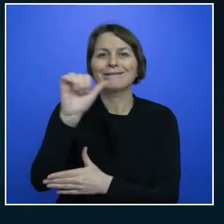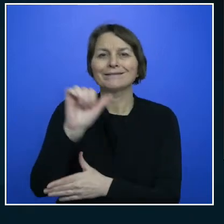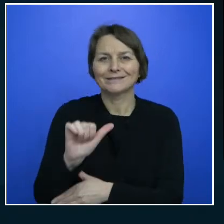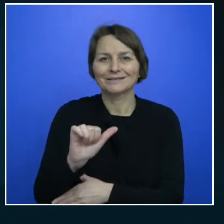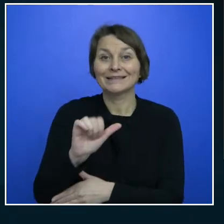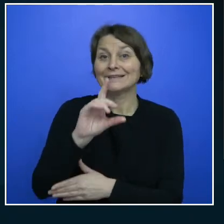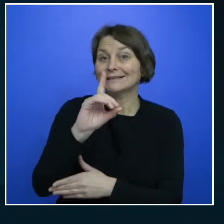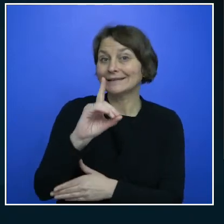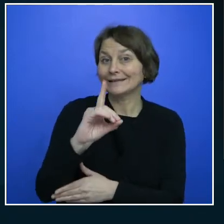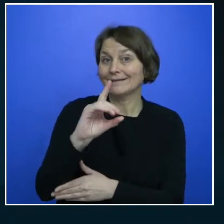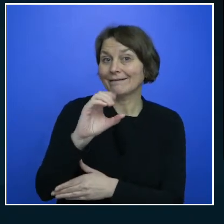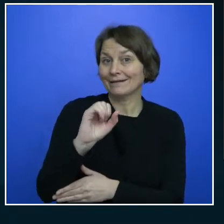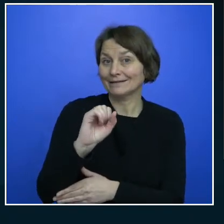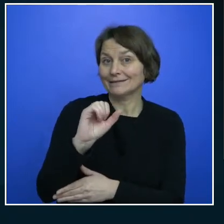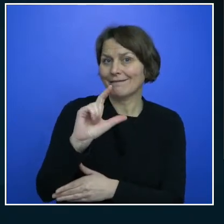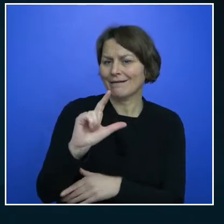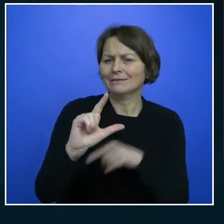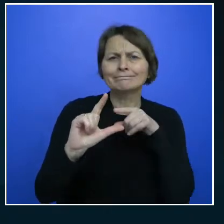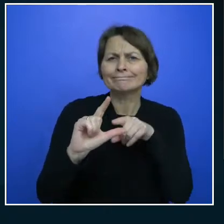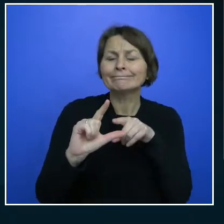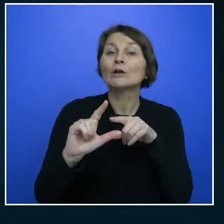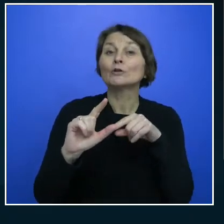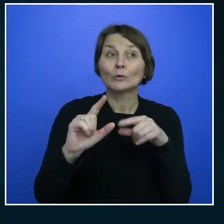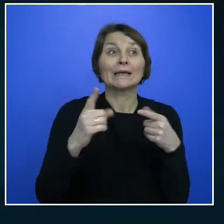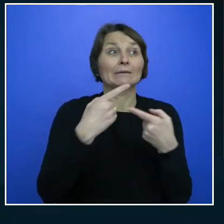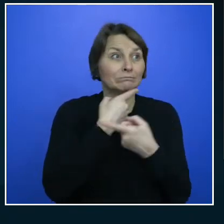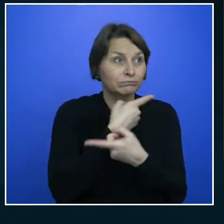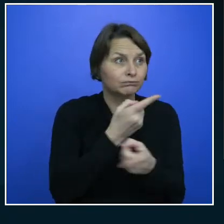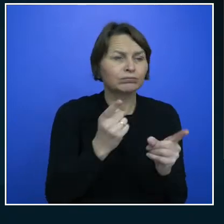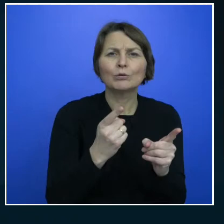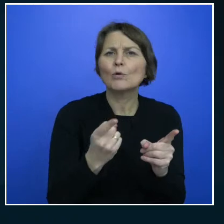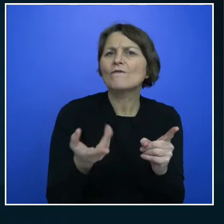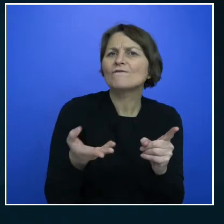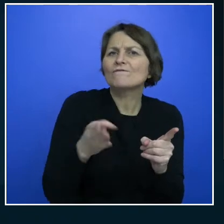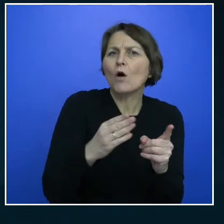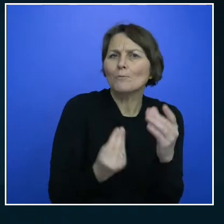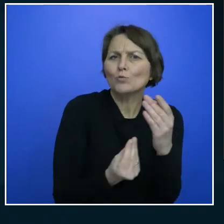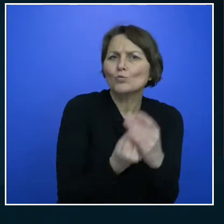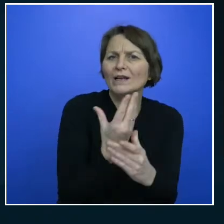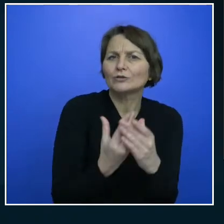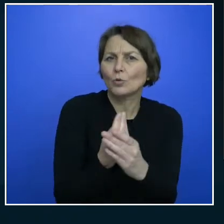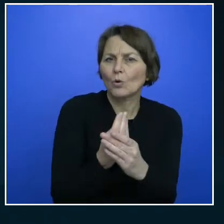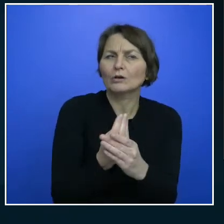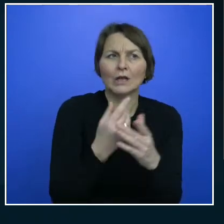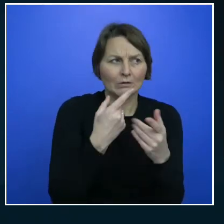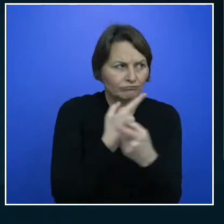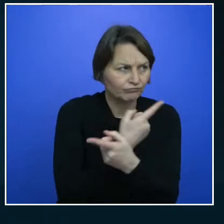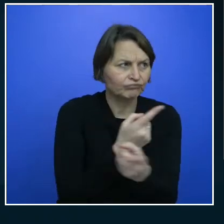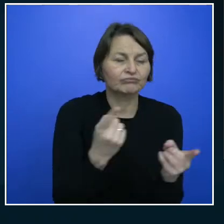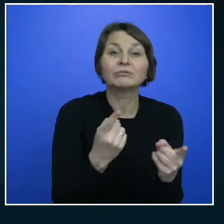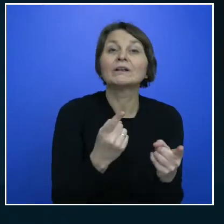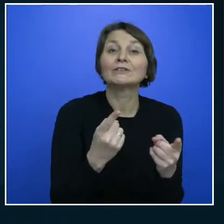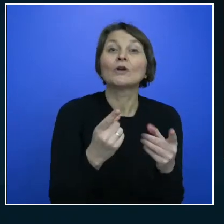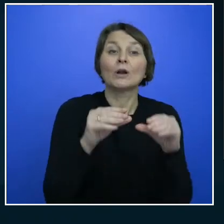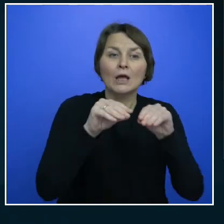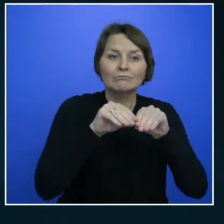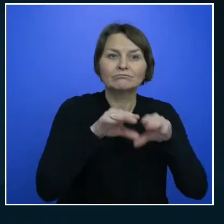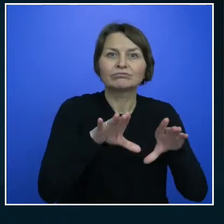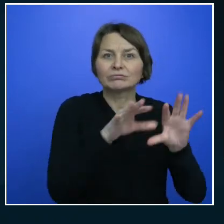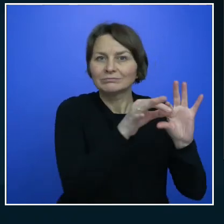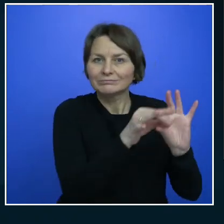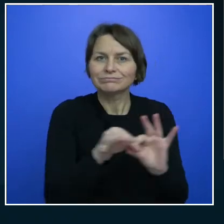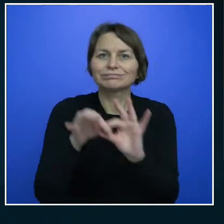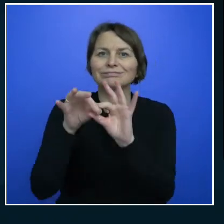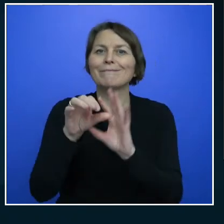that it allows you to declare your resources in a declarative way when deploying them to the Azure portal. So